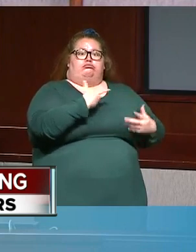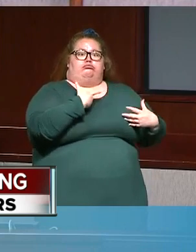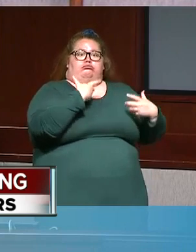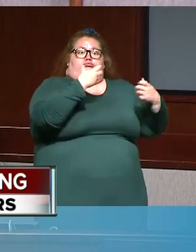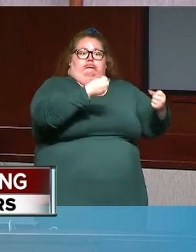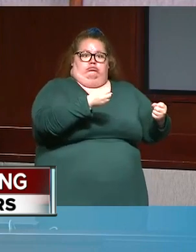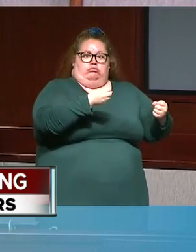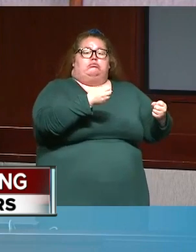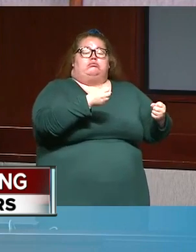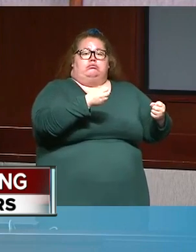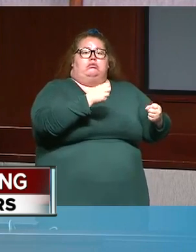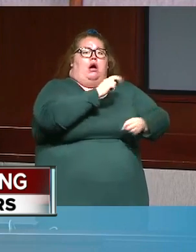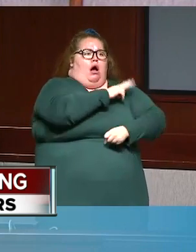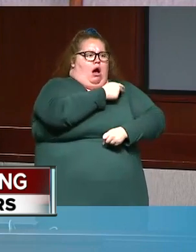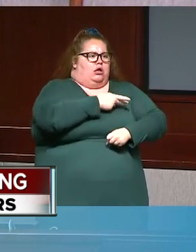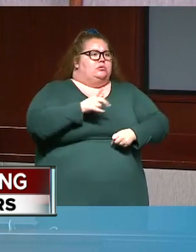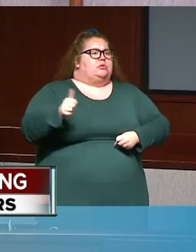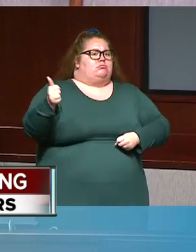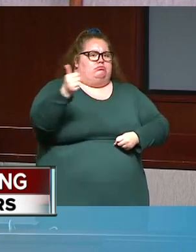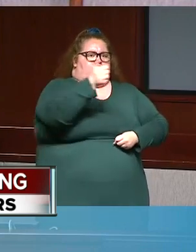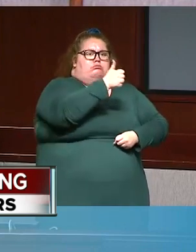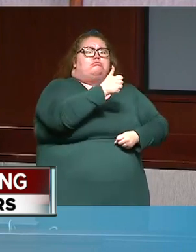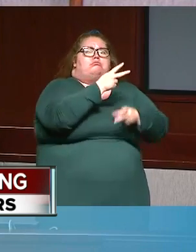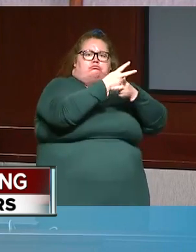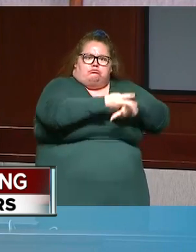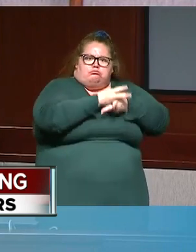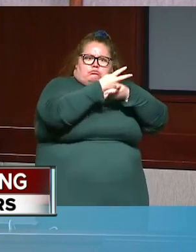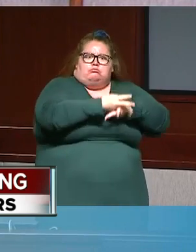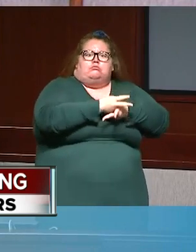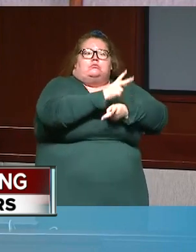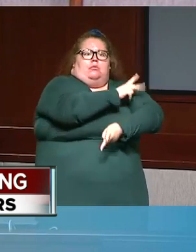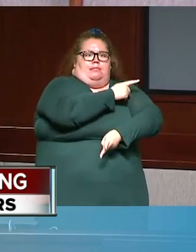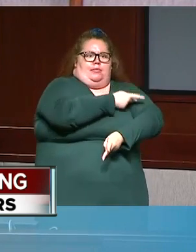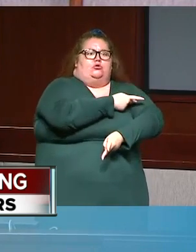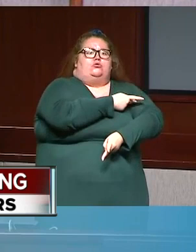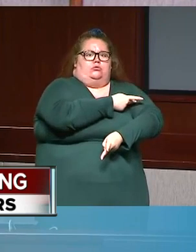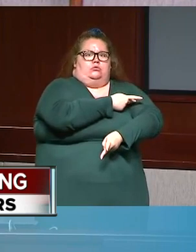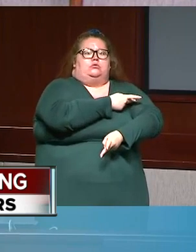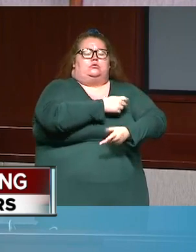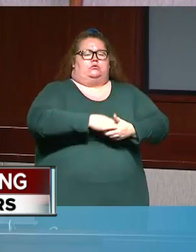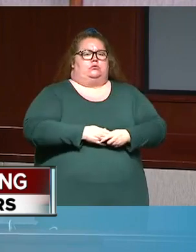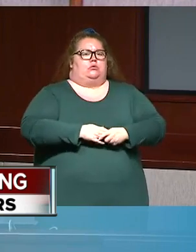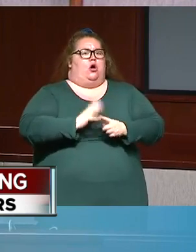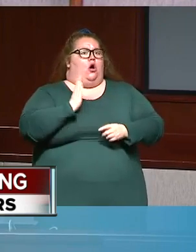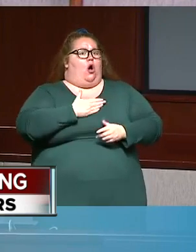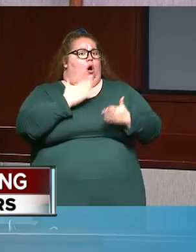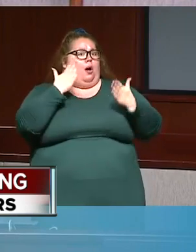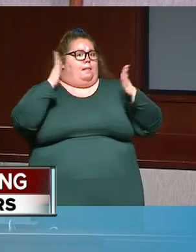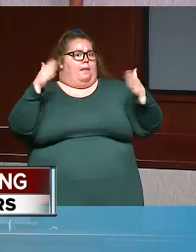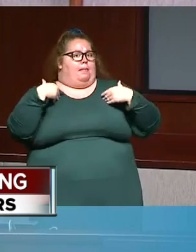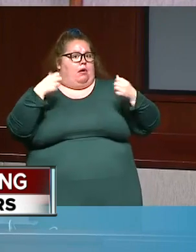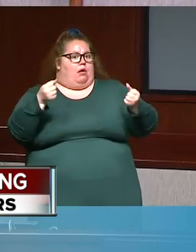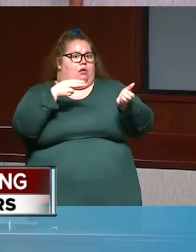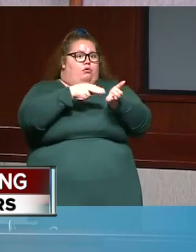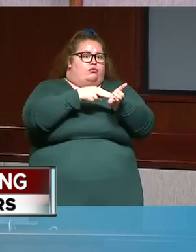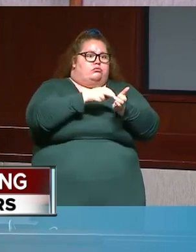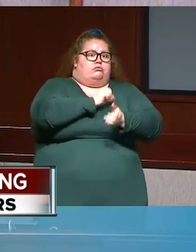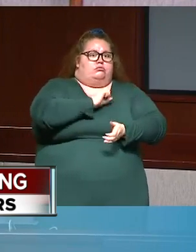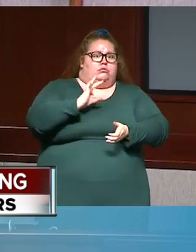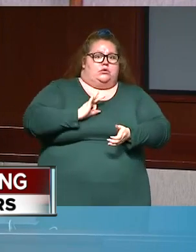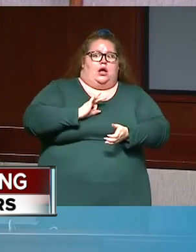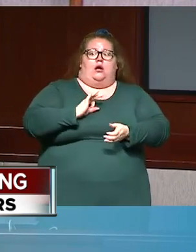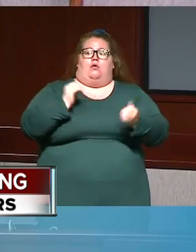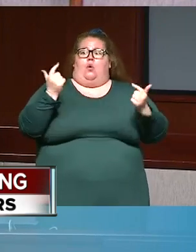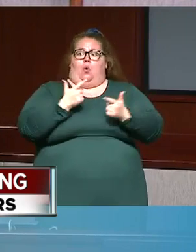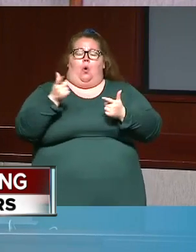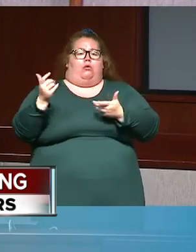for all of these patients. And we've had several of them as our public health nurses and our public health staff have followed up with these patients, where we've been